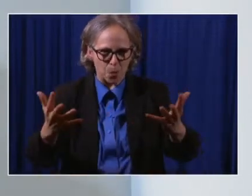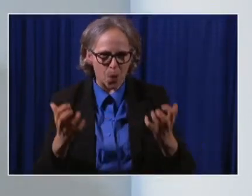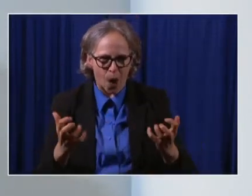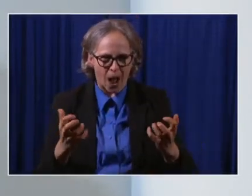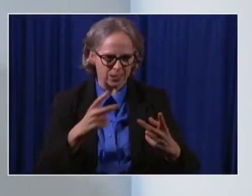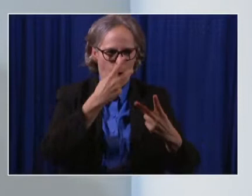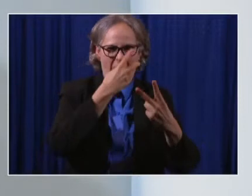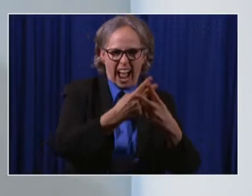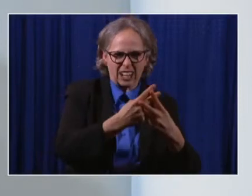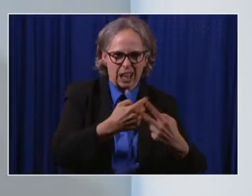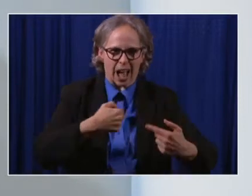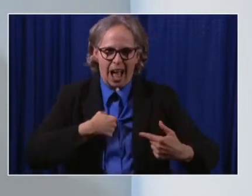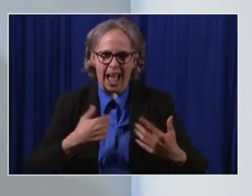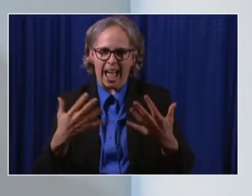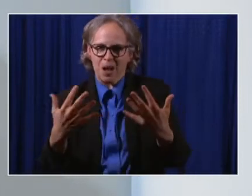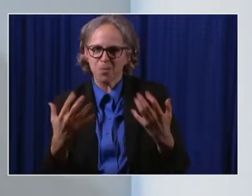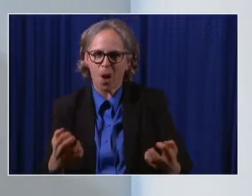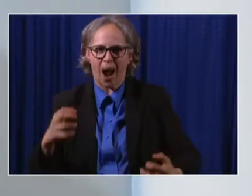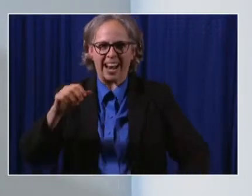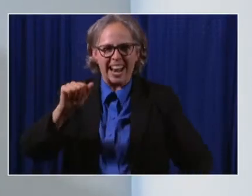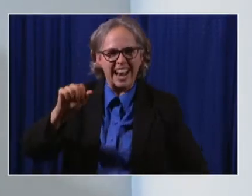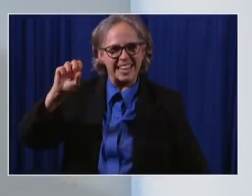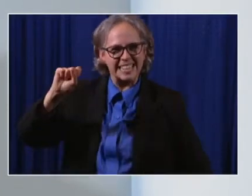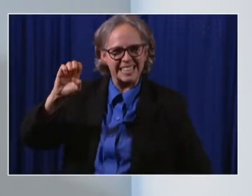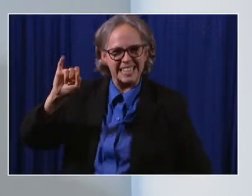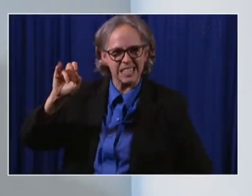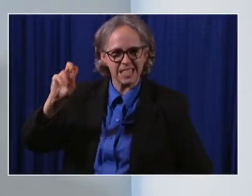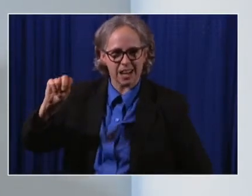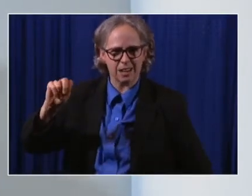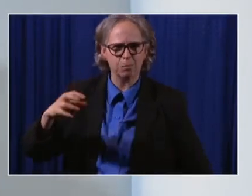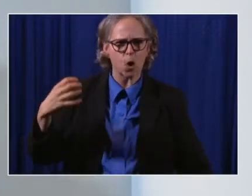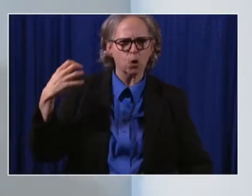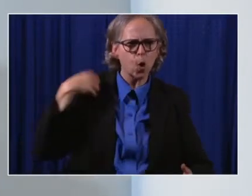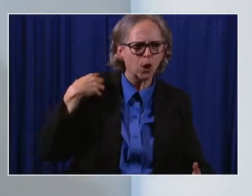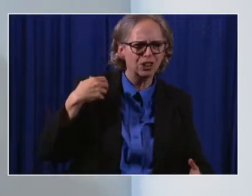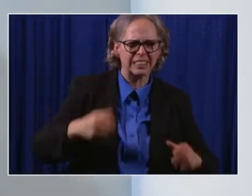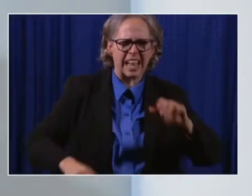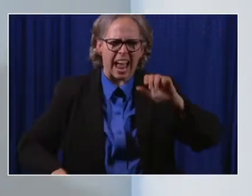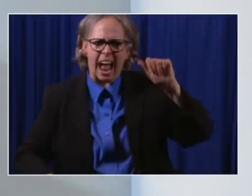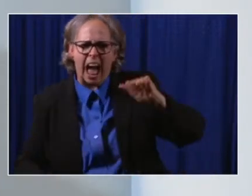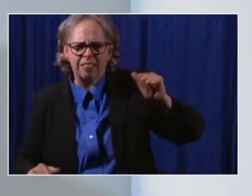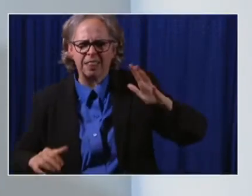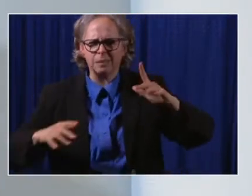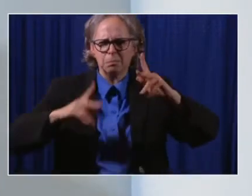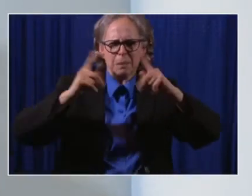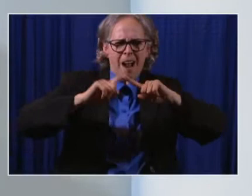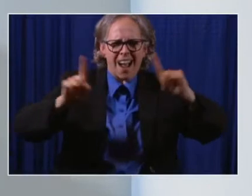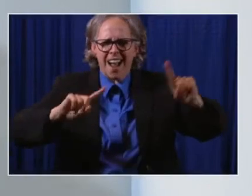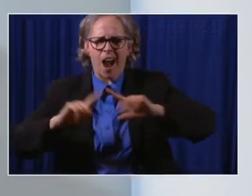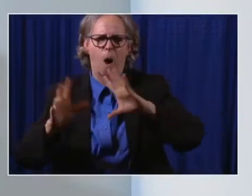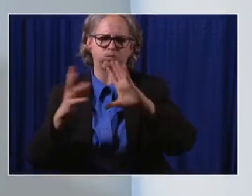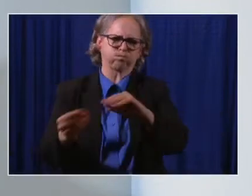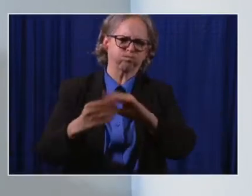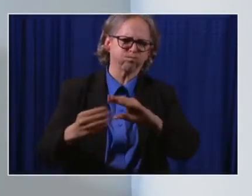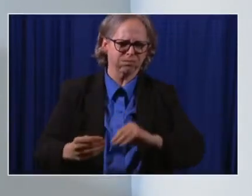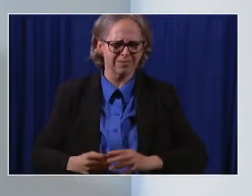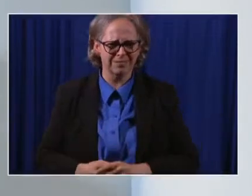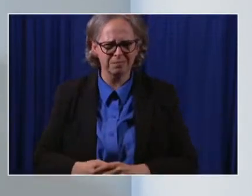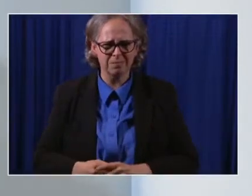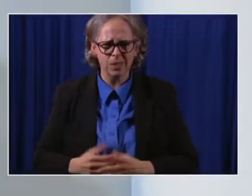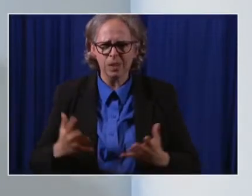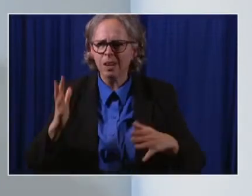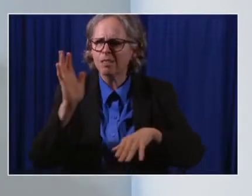media campaign. This is coaches and athletes calling on each other to